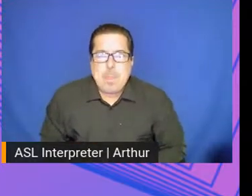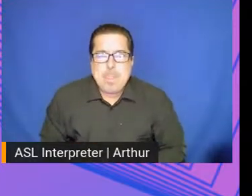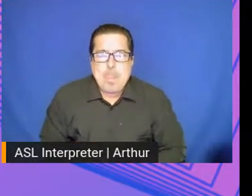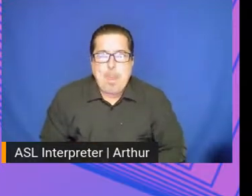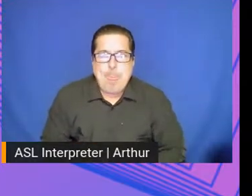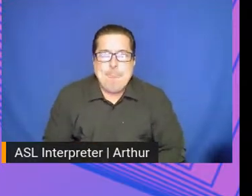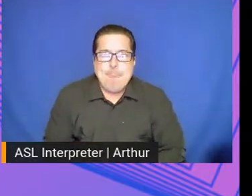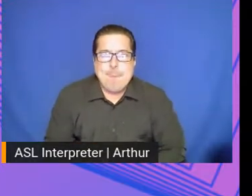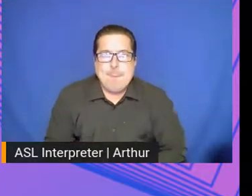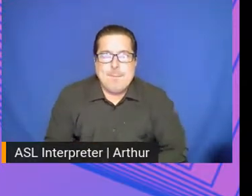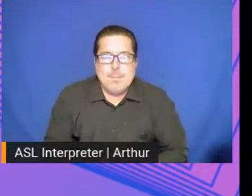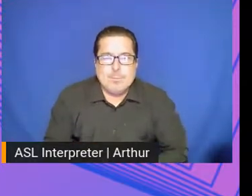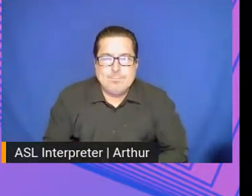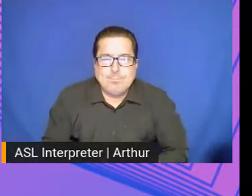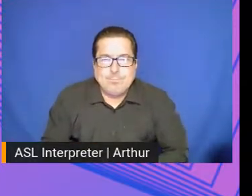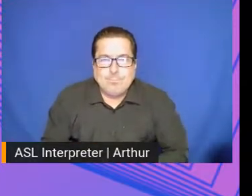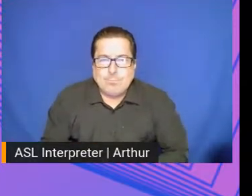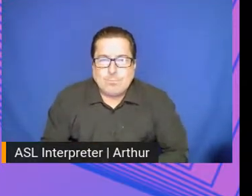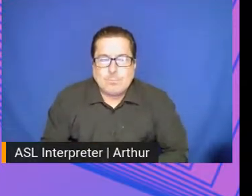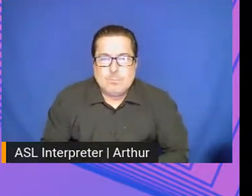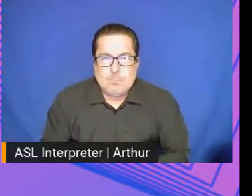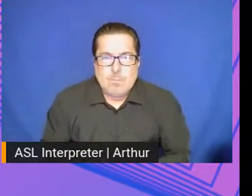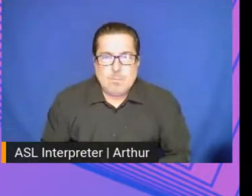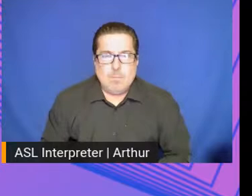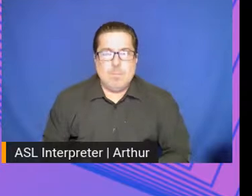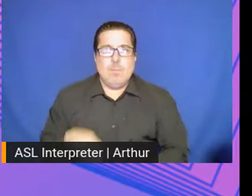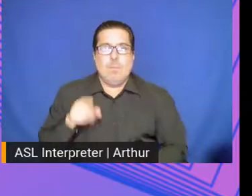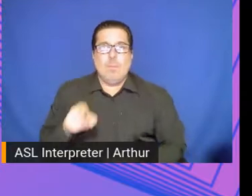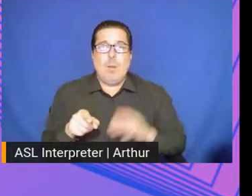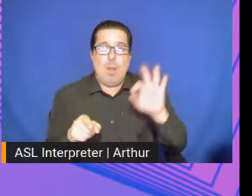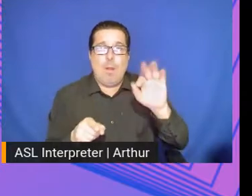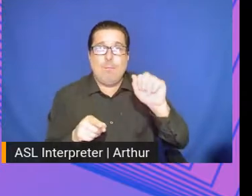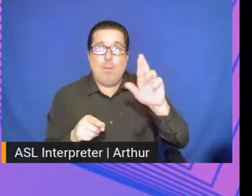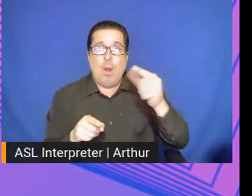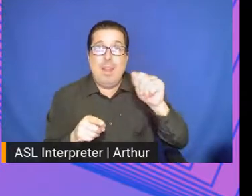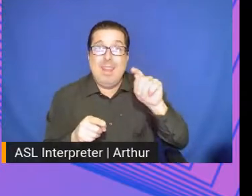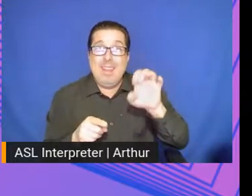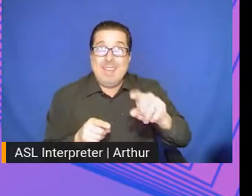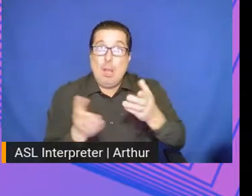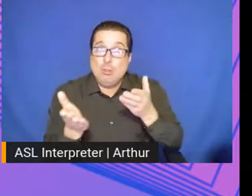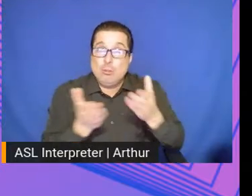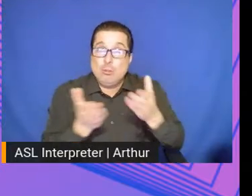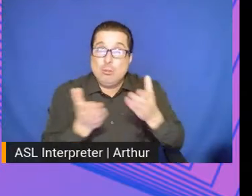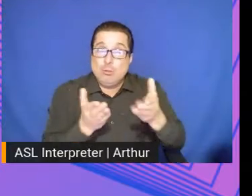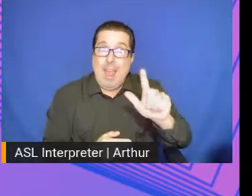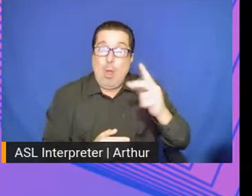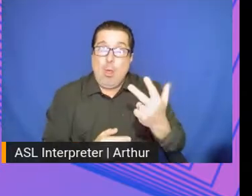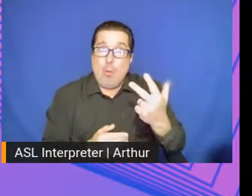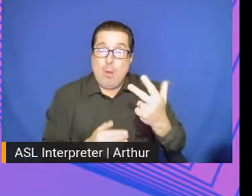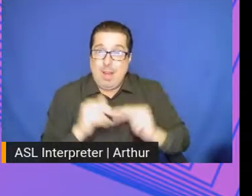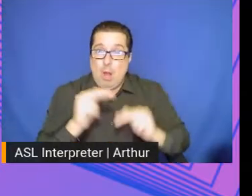the application load balanced Fargate service constructs. This is an L3 construct, and I'm